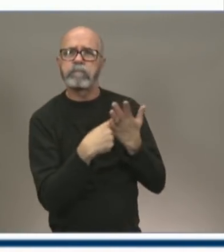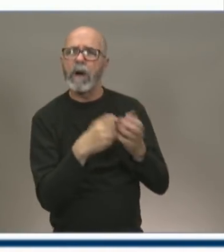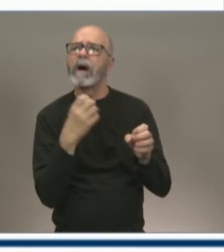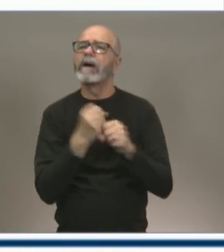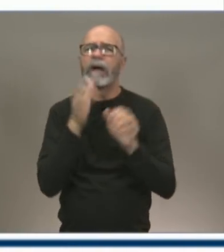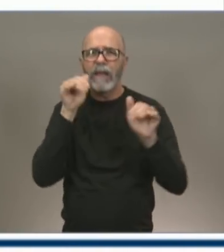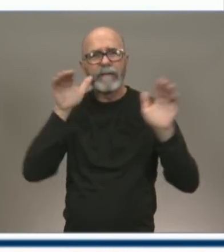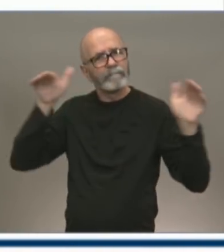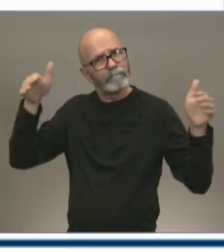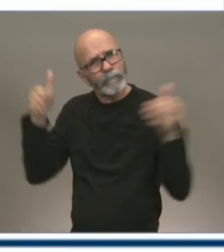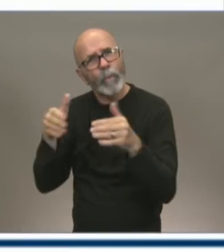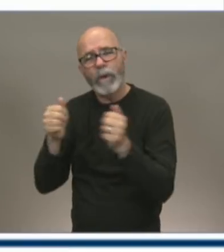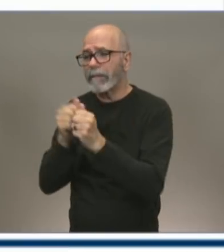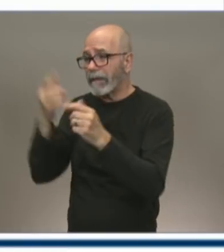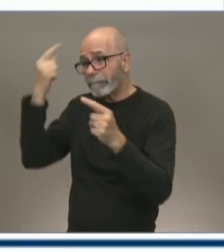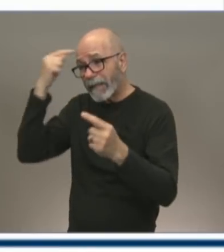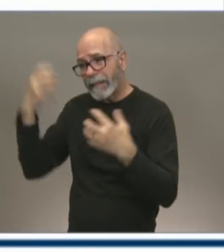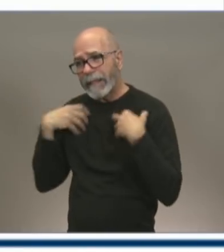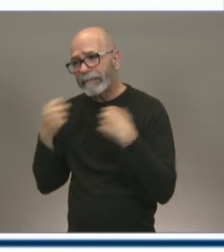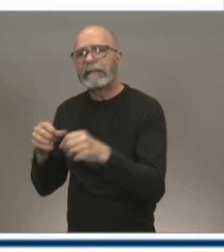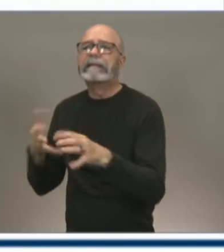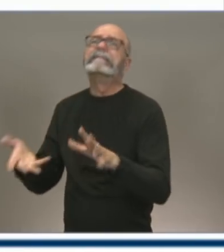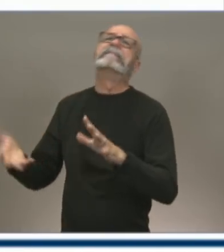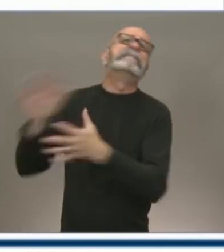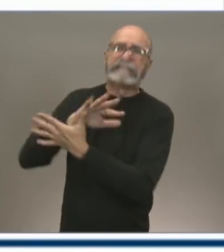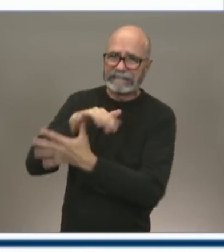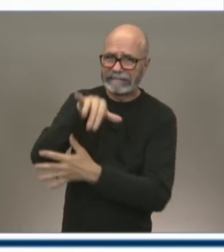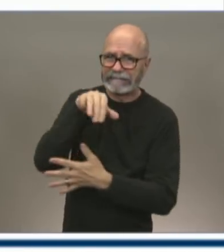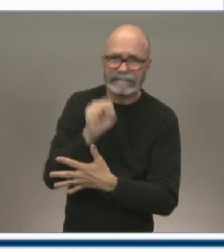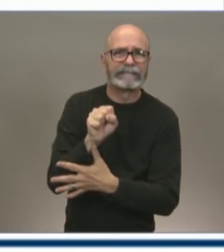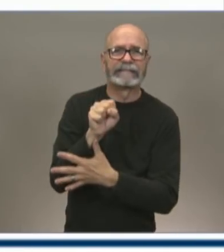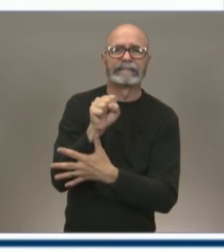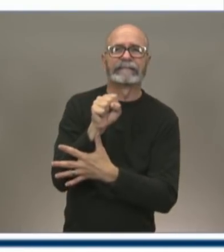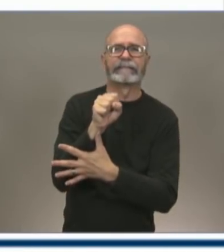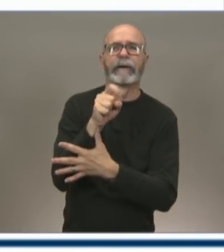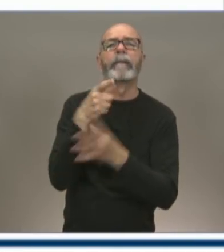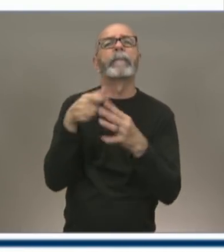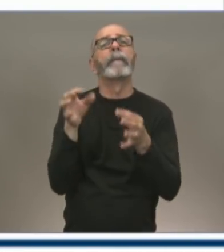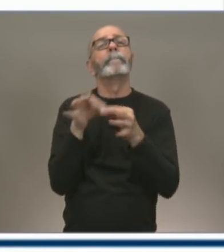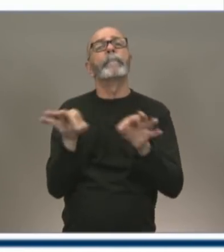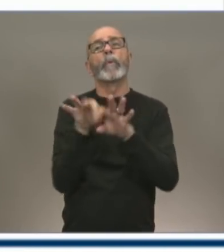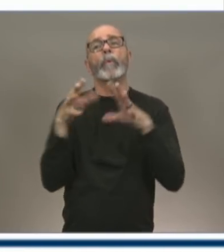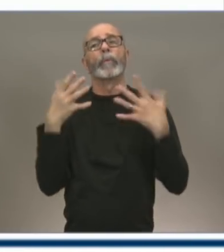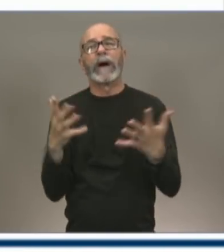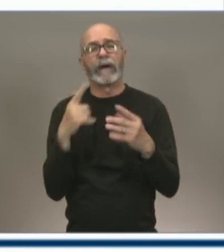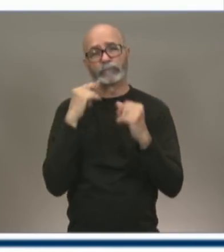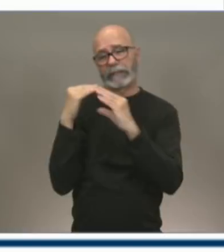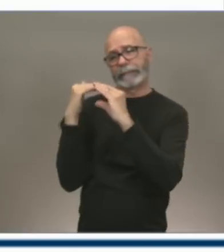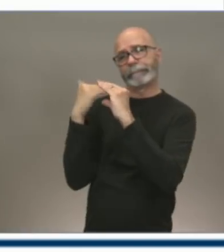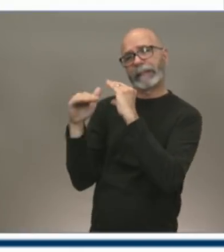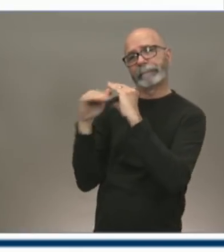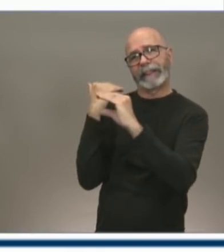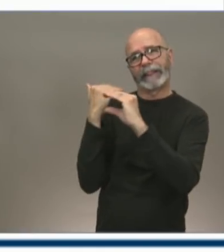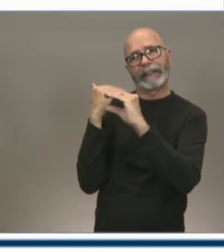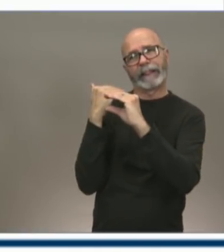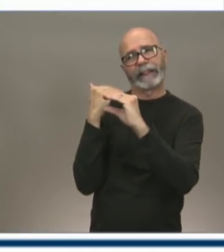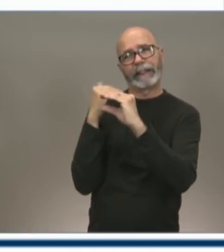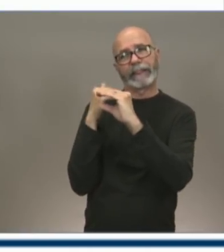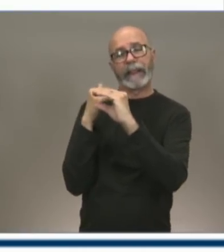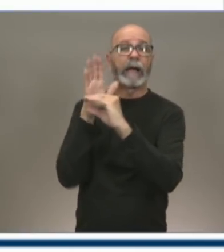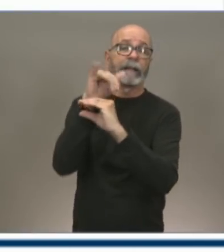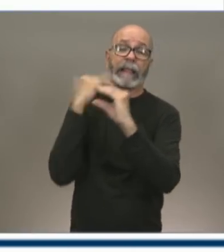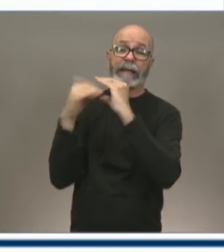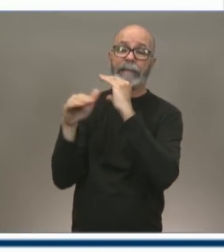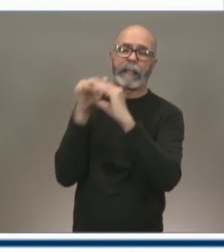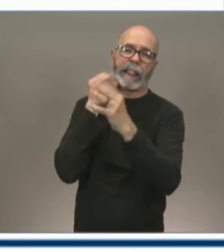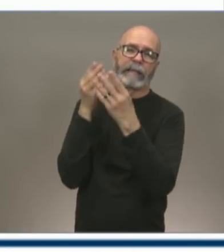I think a key piece is rapidly working to make these email health tools available. They don't solve everything, but they certainly are an important